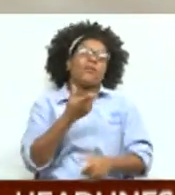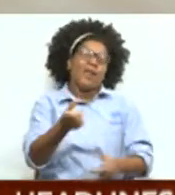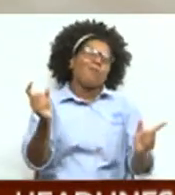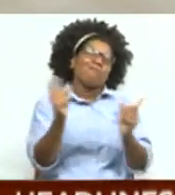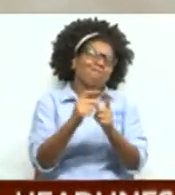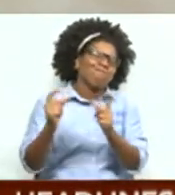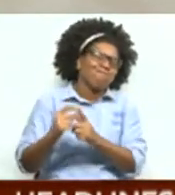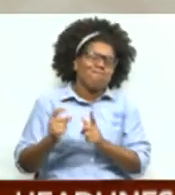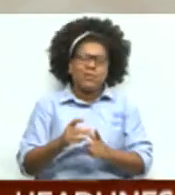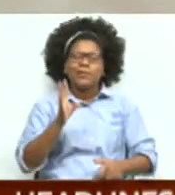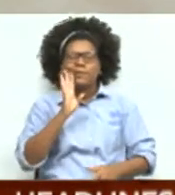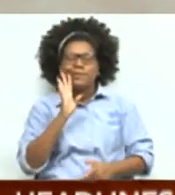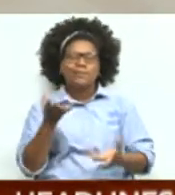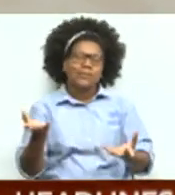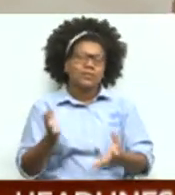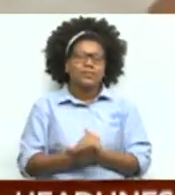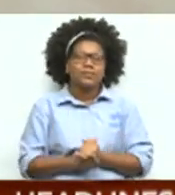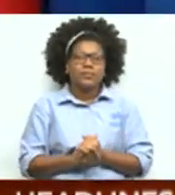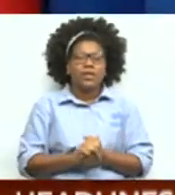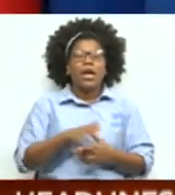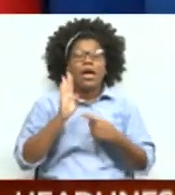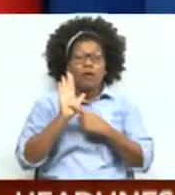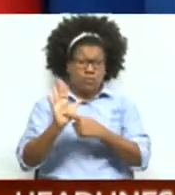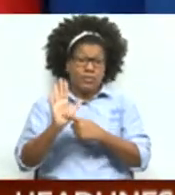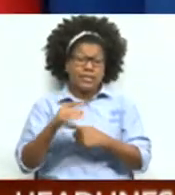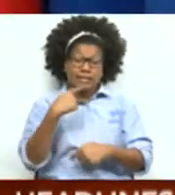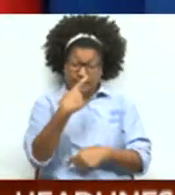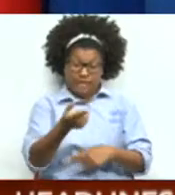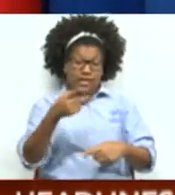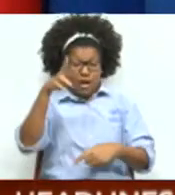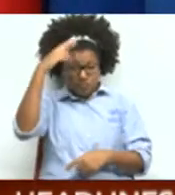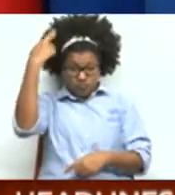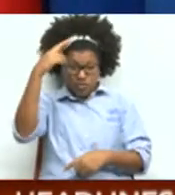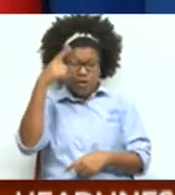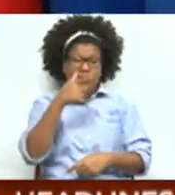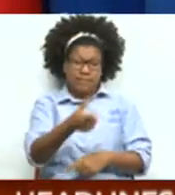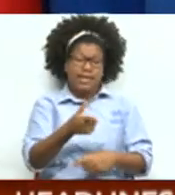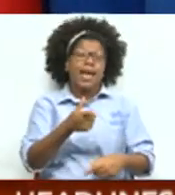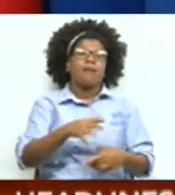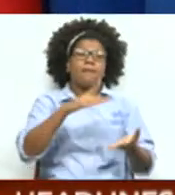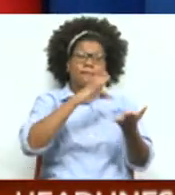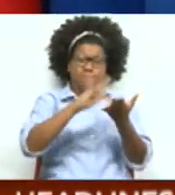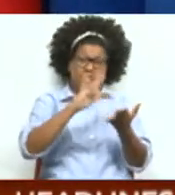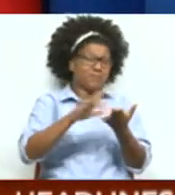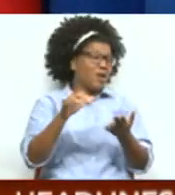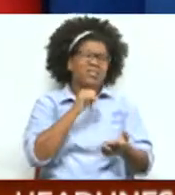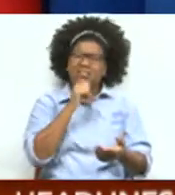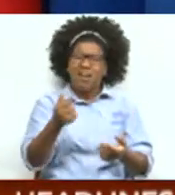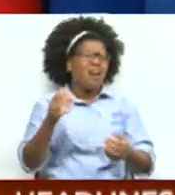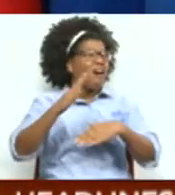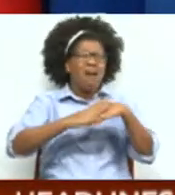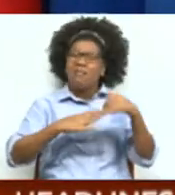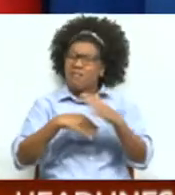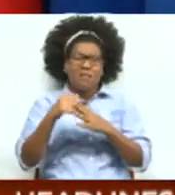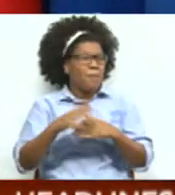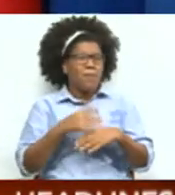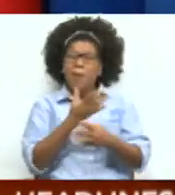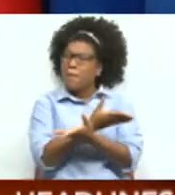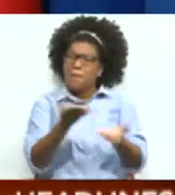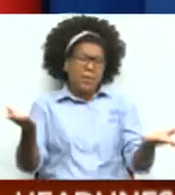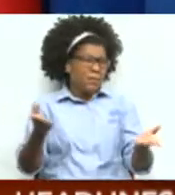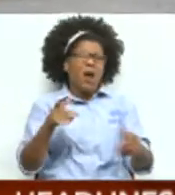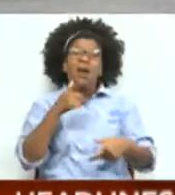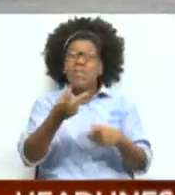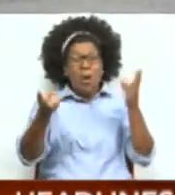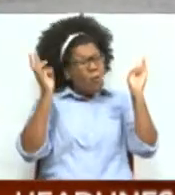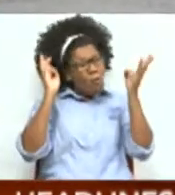Parry agrees, saying Dr. Rowley's Facebook post offer little solace to a nation grappling with escalating crime. Parry